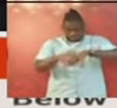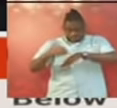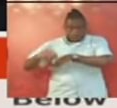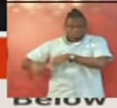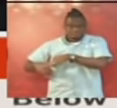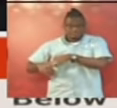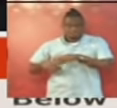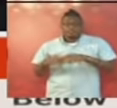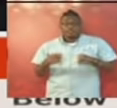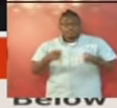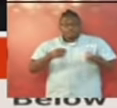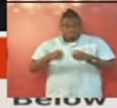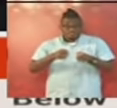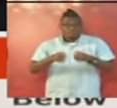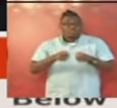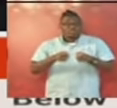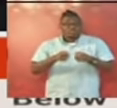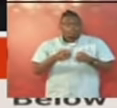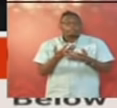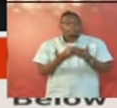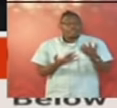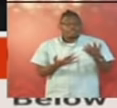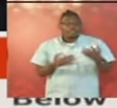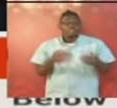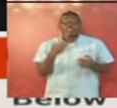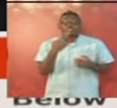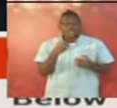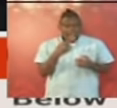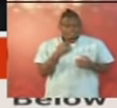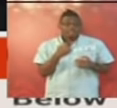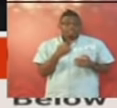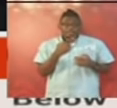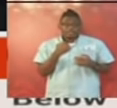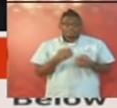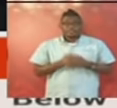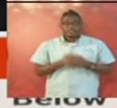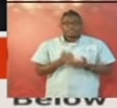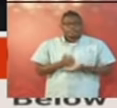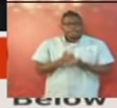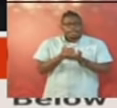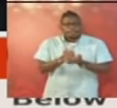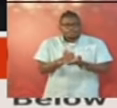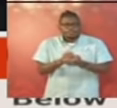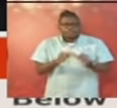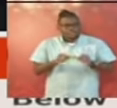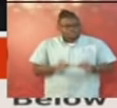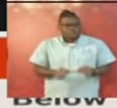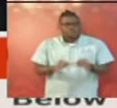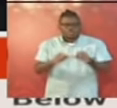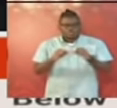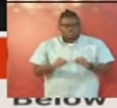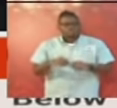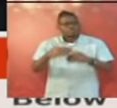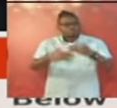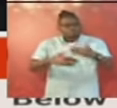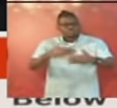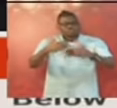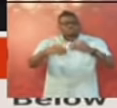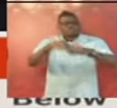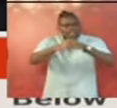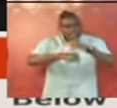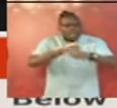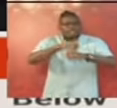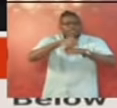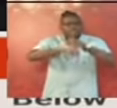early in the game perhaps affords you with a legacy effect. So years later, decades later, the chance